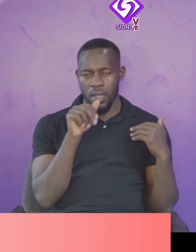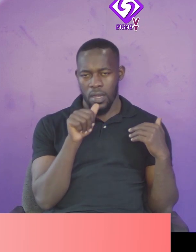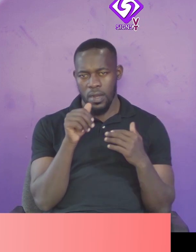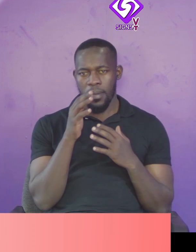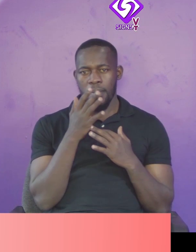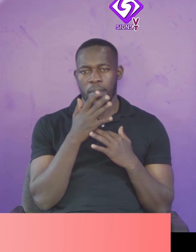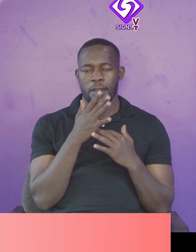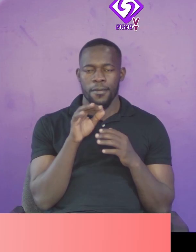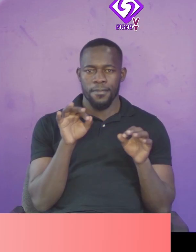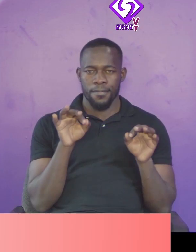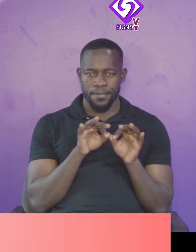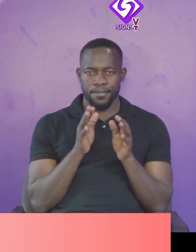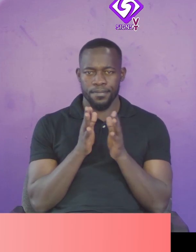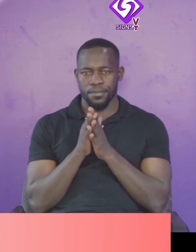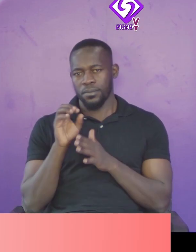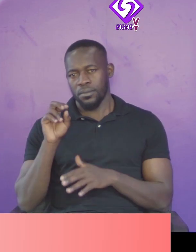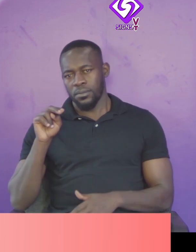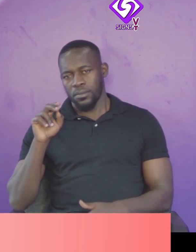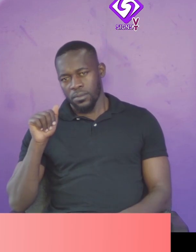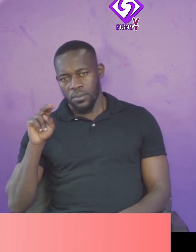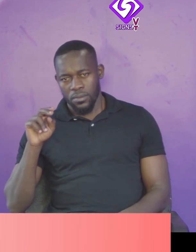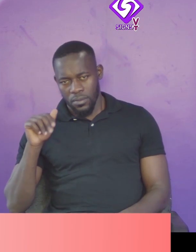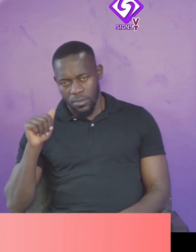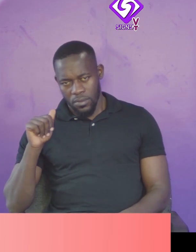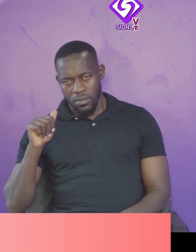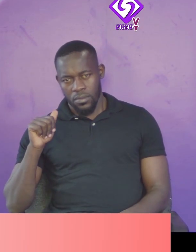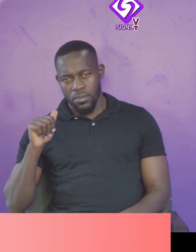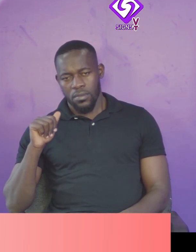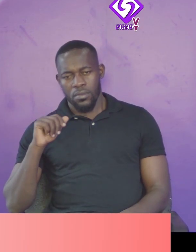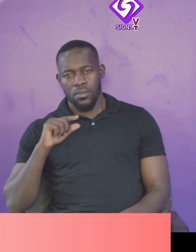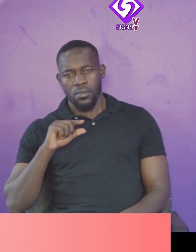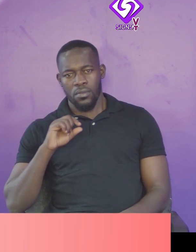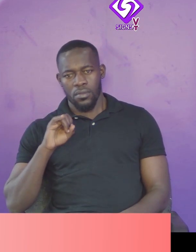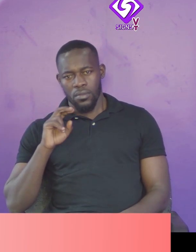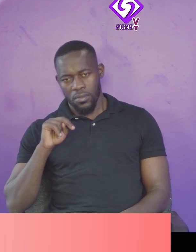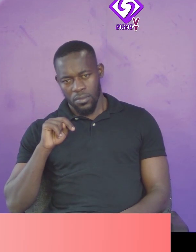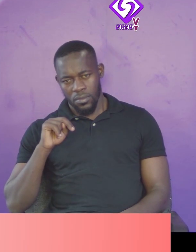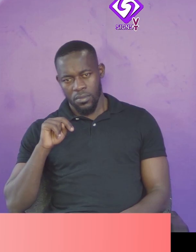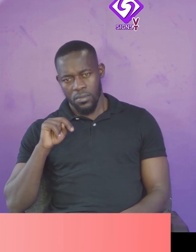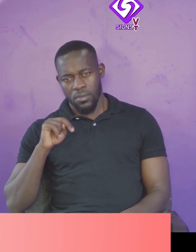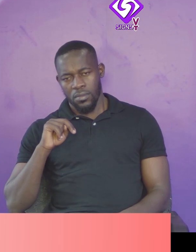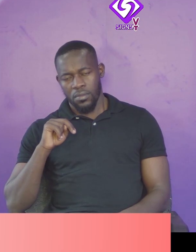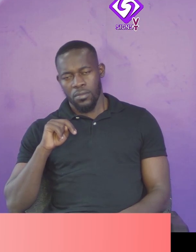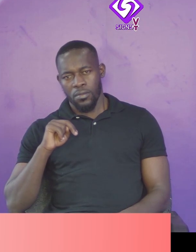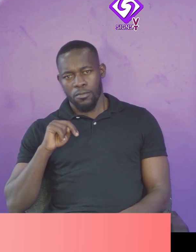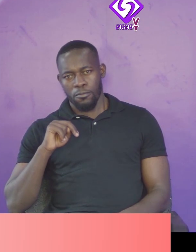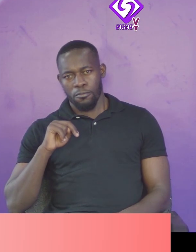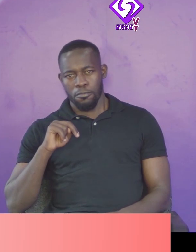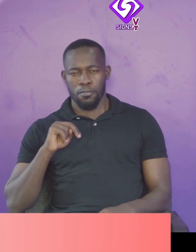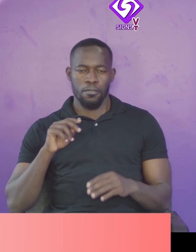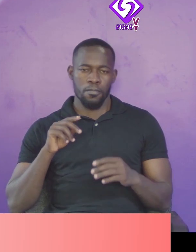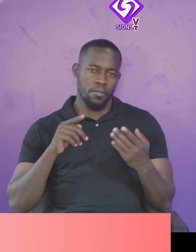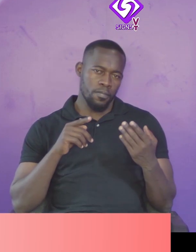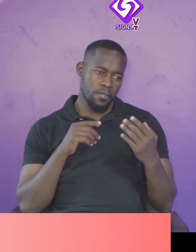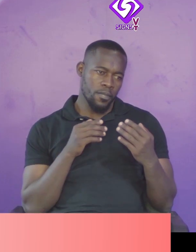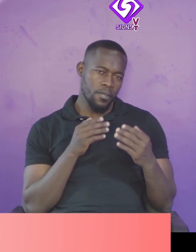midfielder together with Onana, Onana from Belgium. McGinn from Scotland is starting as a winger. Then